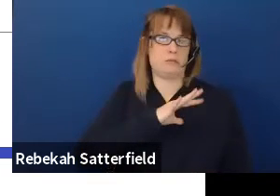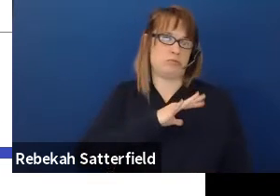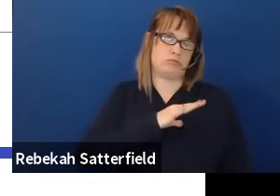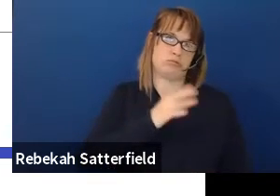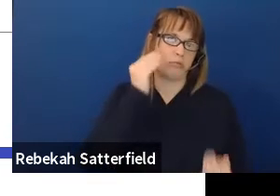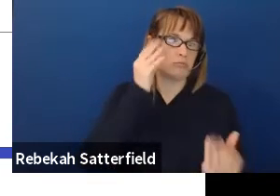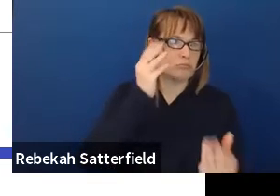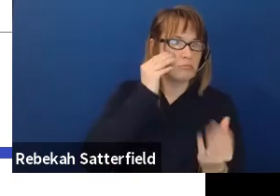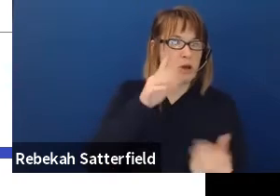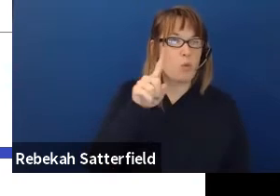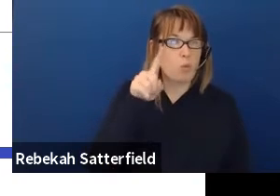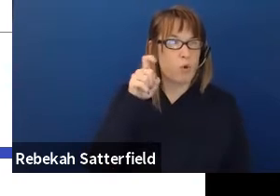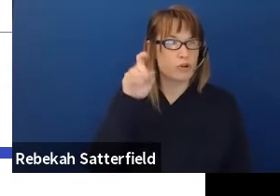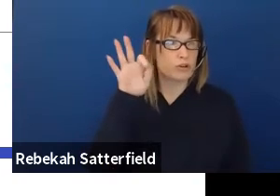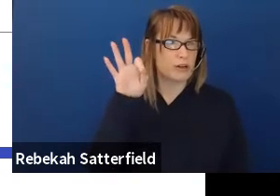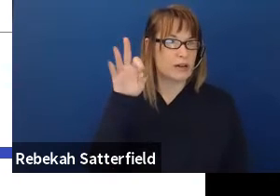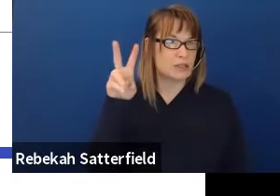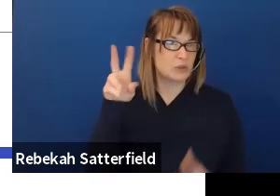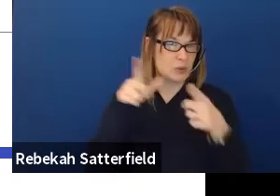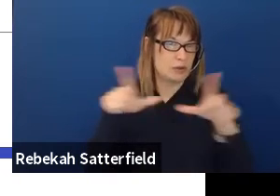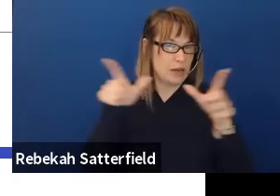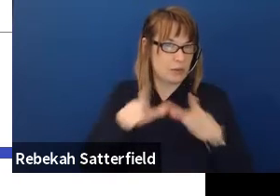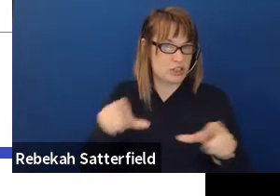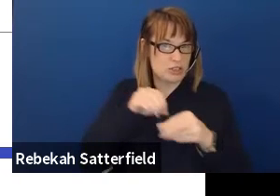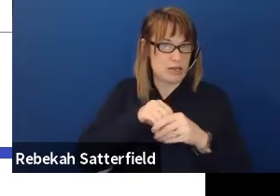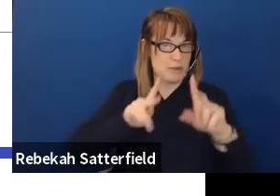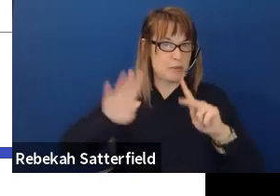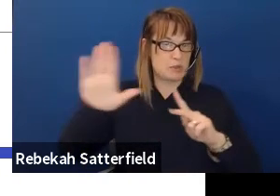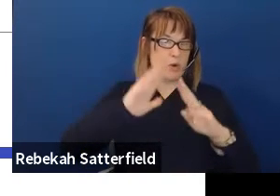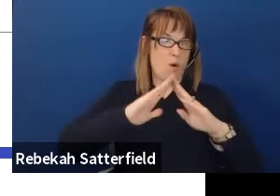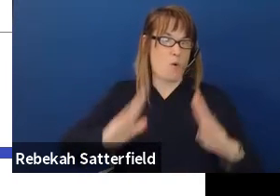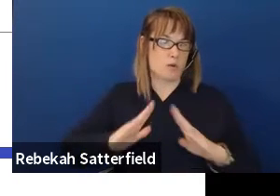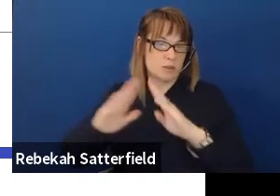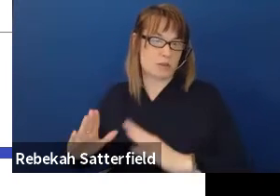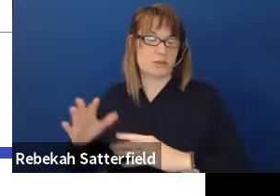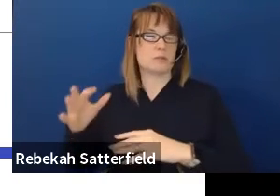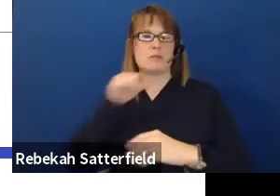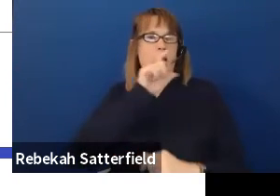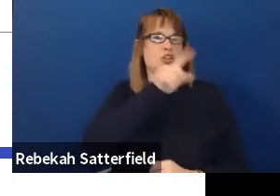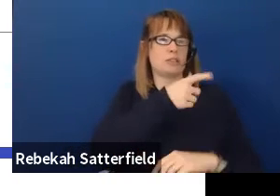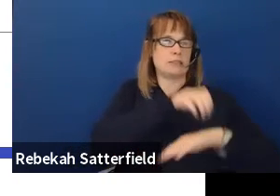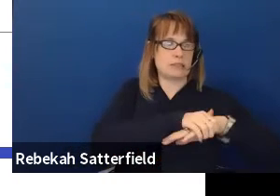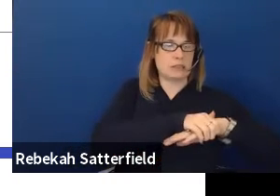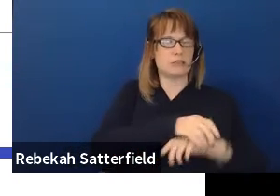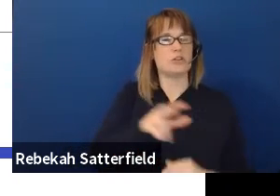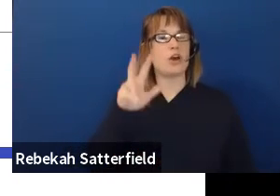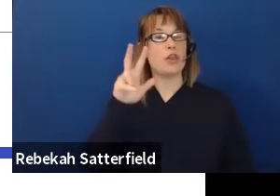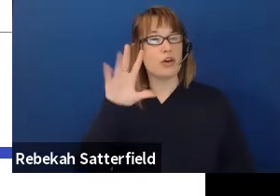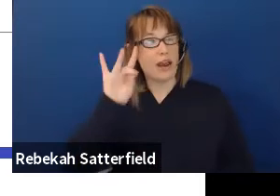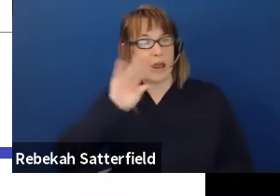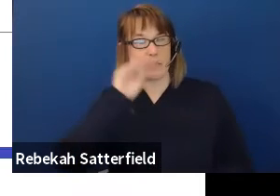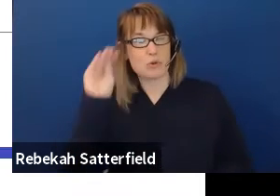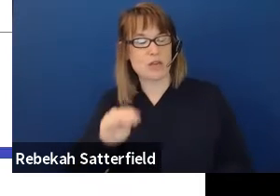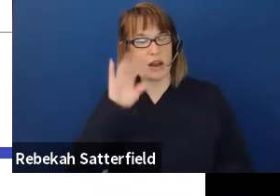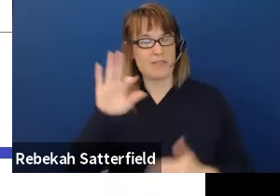There's 192 languages spoken at home other than English just in this one area. 38% of the